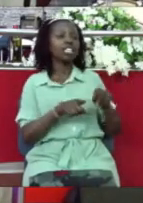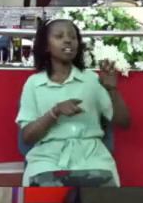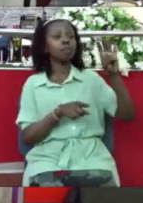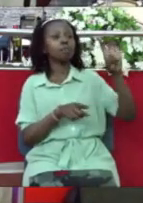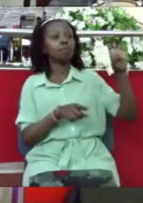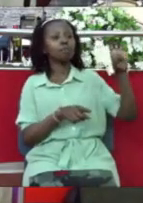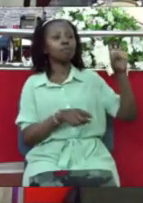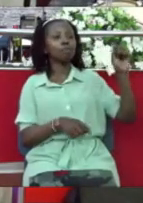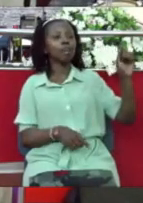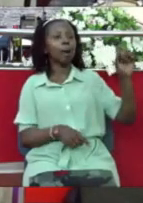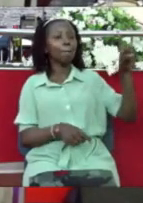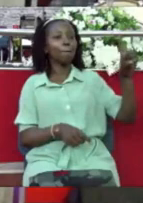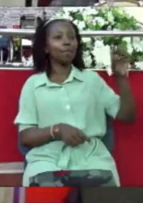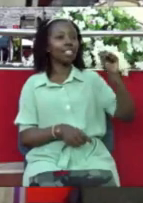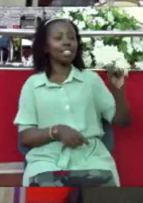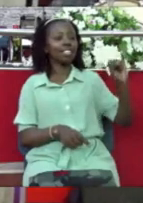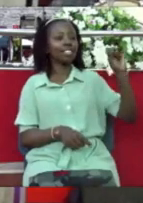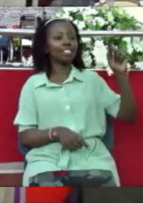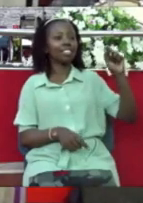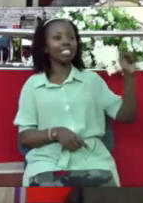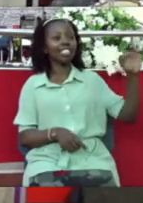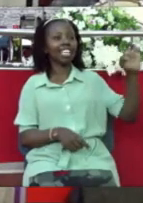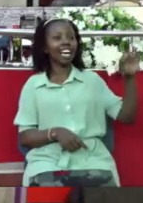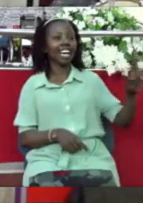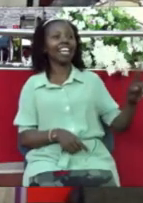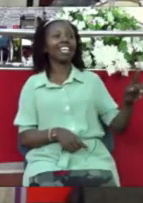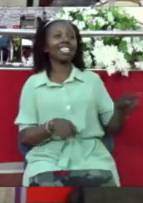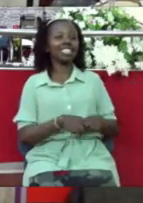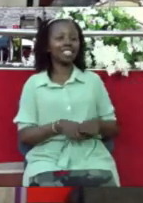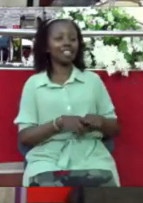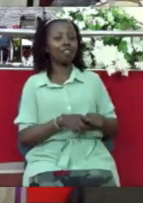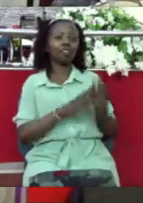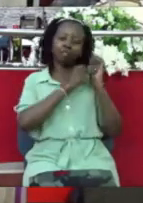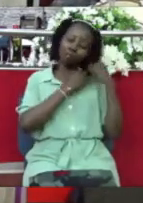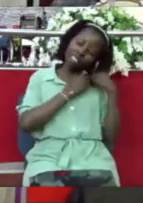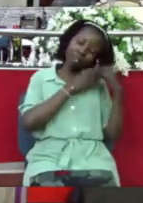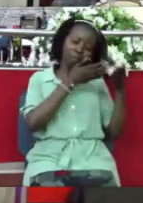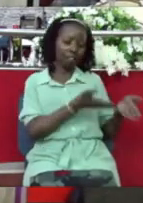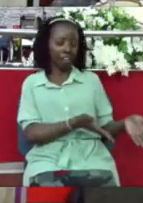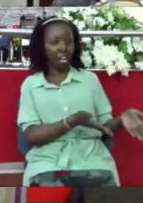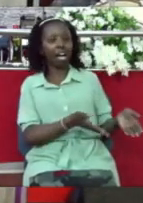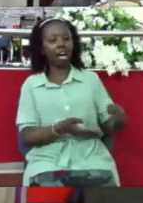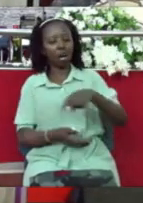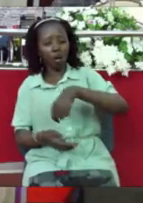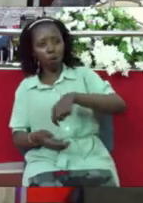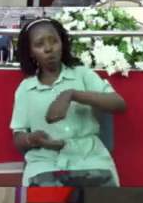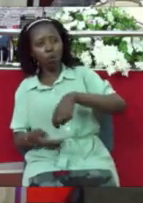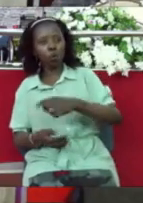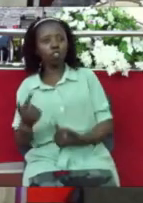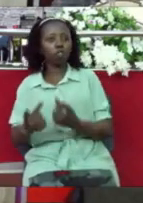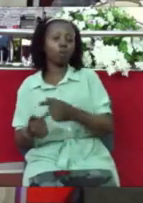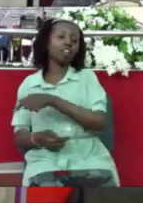kitu. It has everything. Kako na kulala hapo. It's a place. It has a place to sleep. A place to cook. Mambo yote.